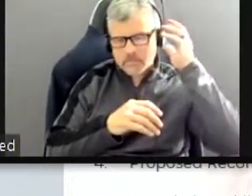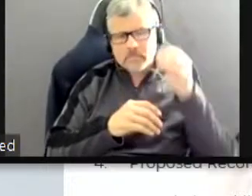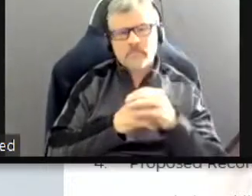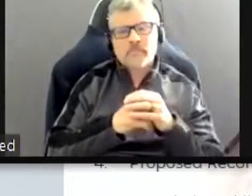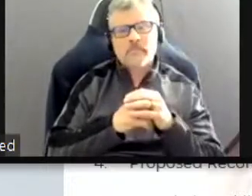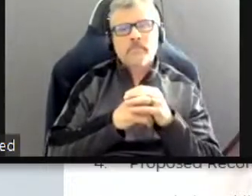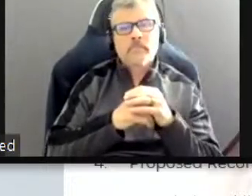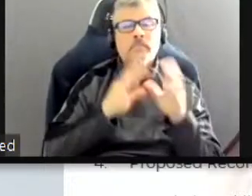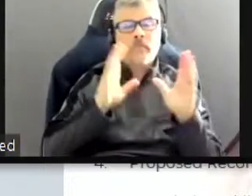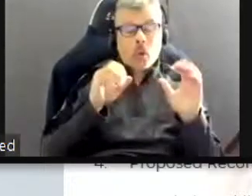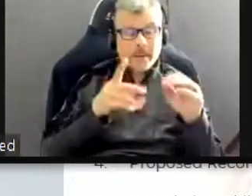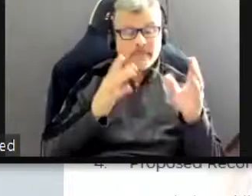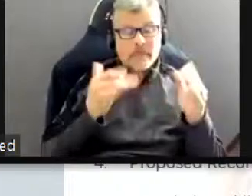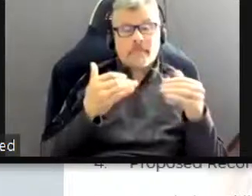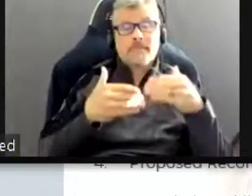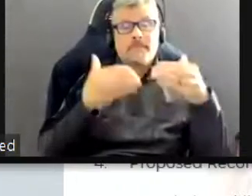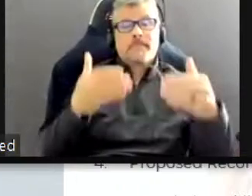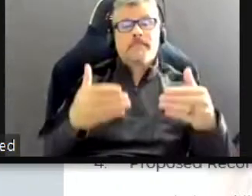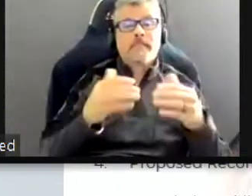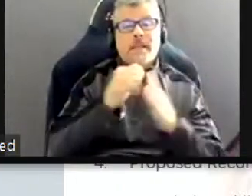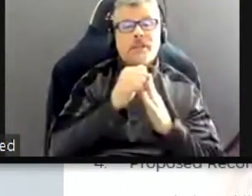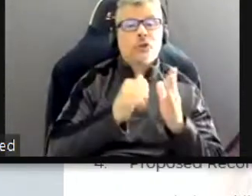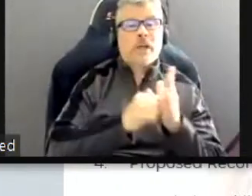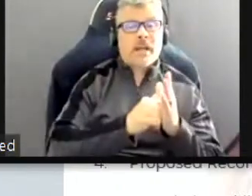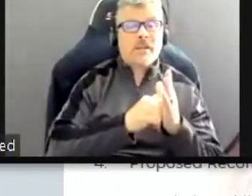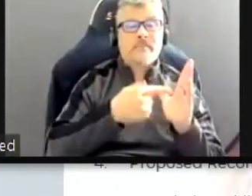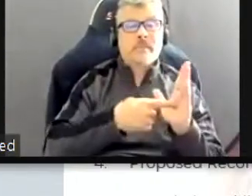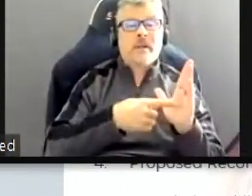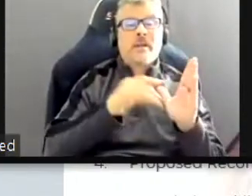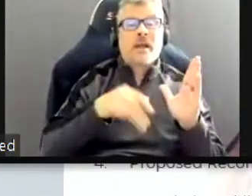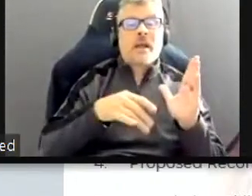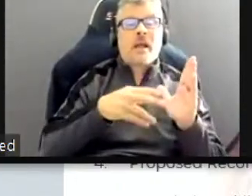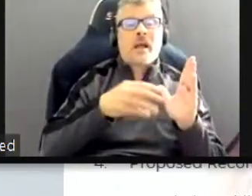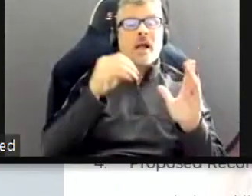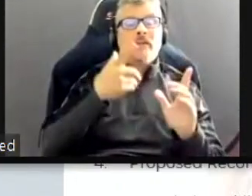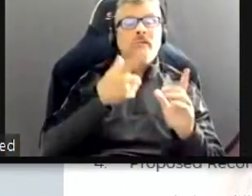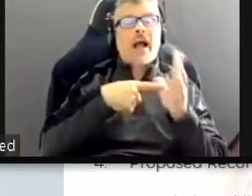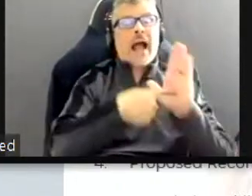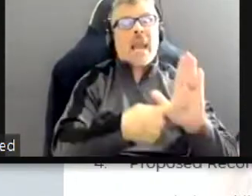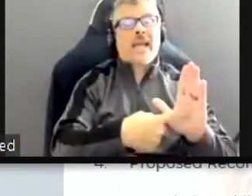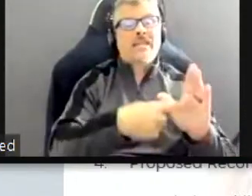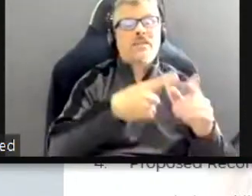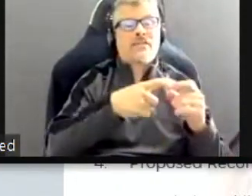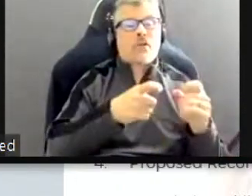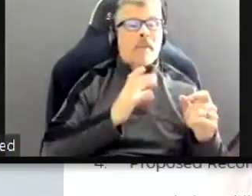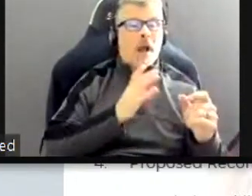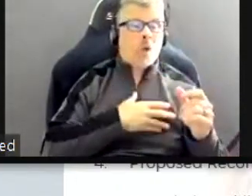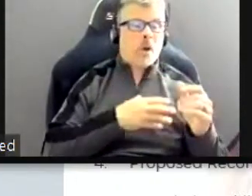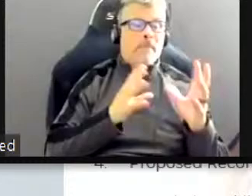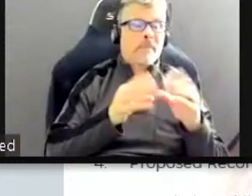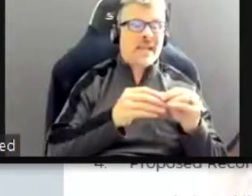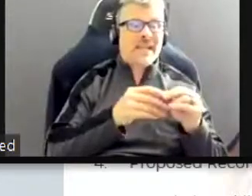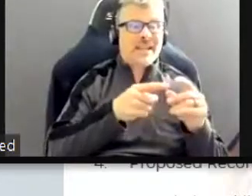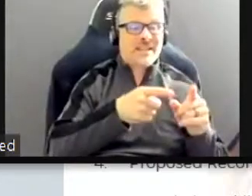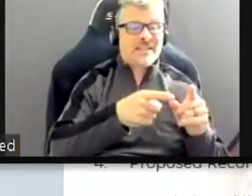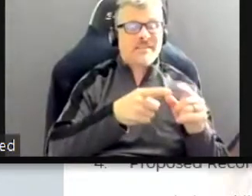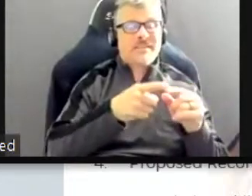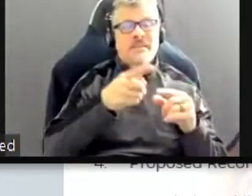So with that said, we're going to go to the next agenda item, and that would be our highlights from our February 28th meeting. Ms.